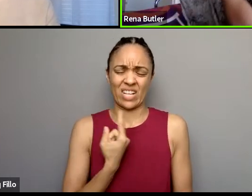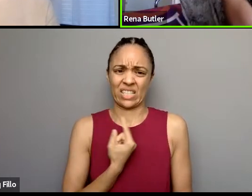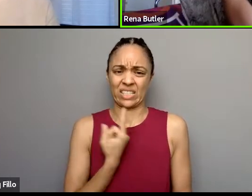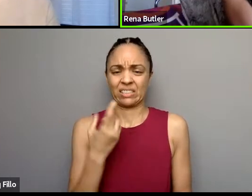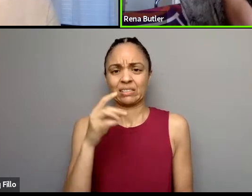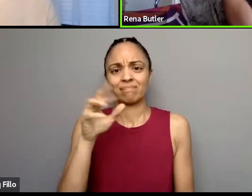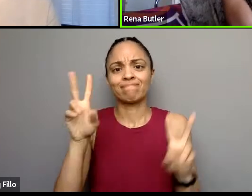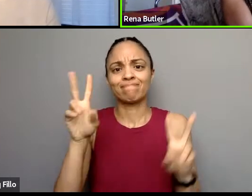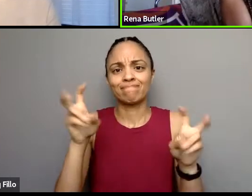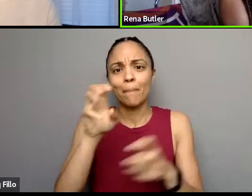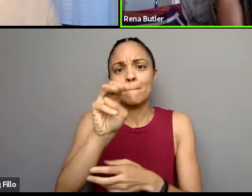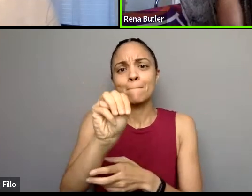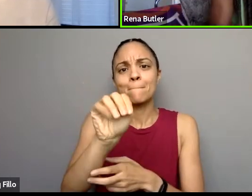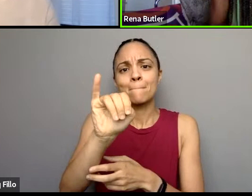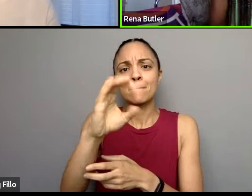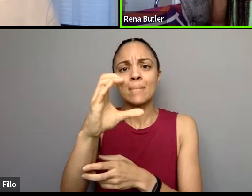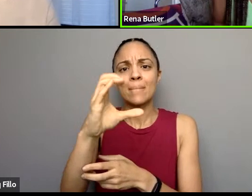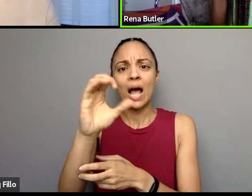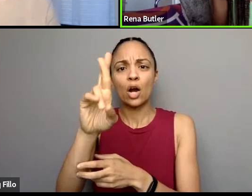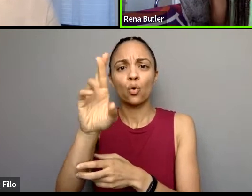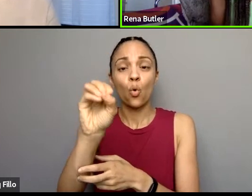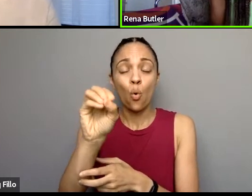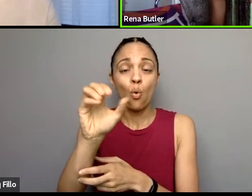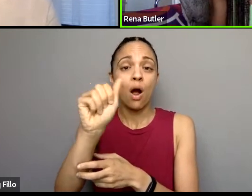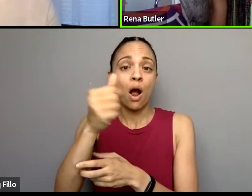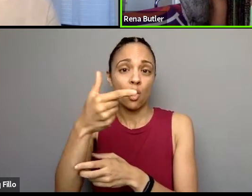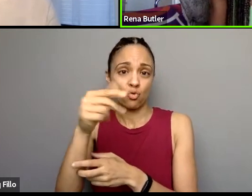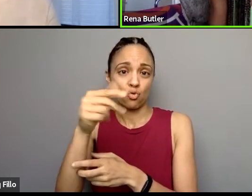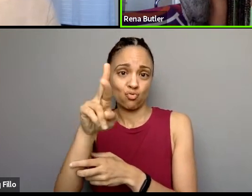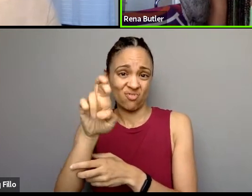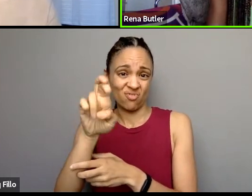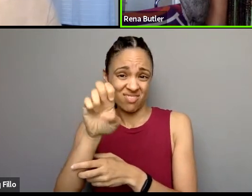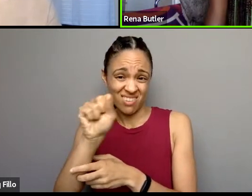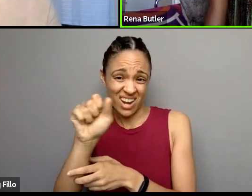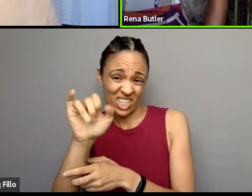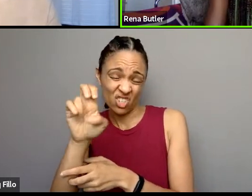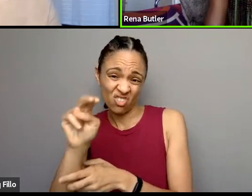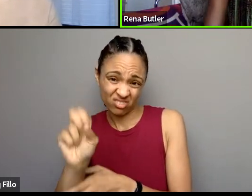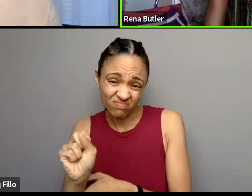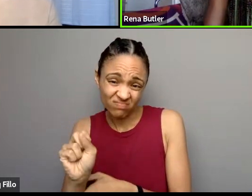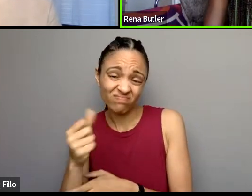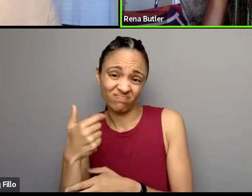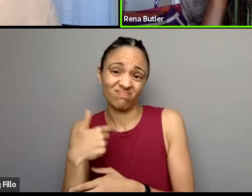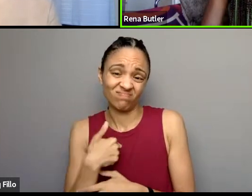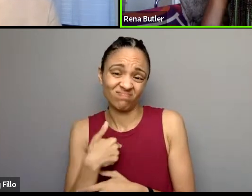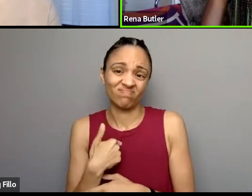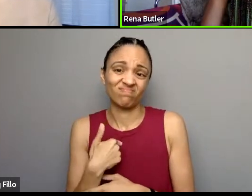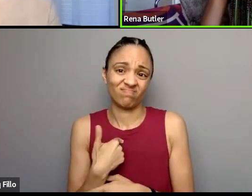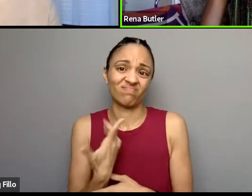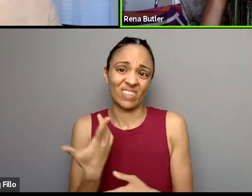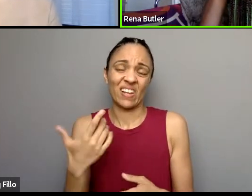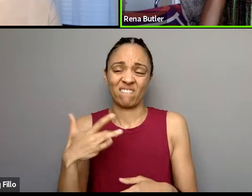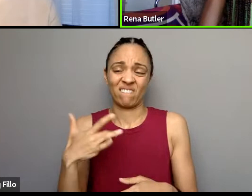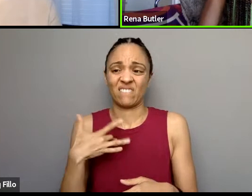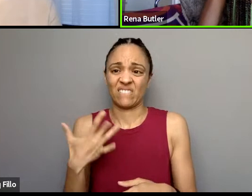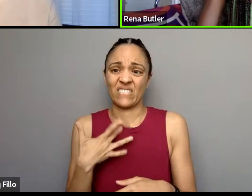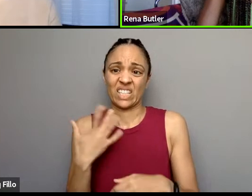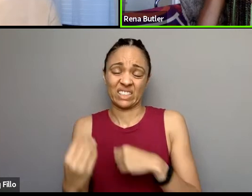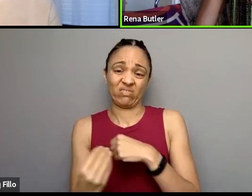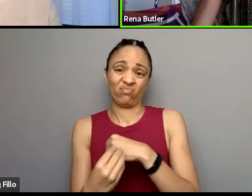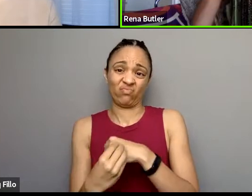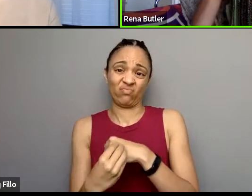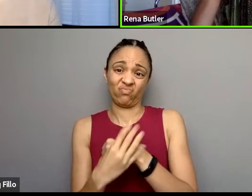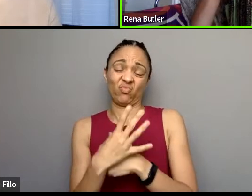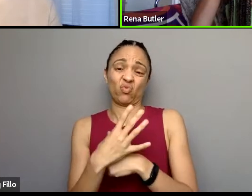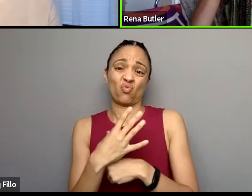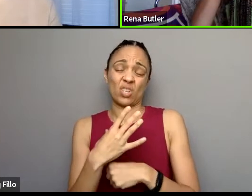of 2020. You know, they didn't really want to pay attention to those things, but it really affected me. And although I